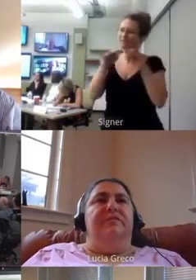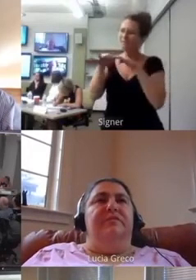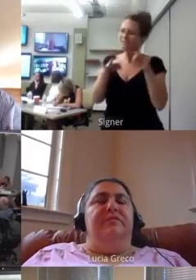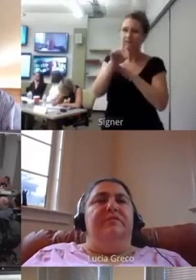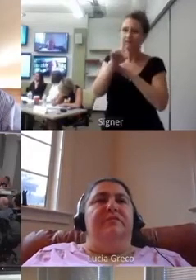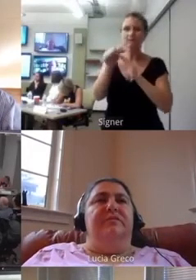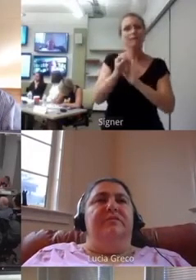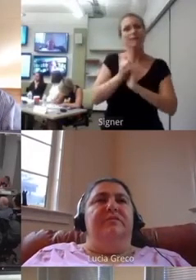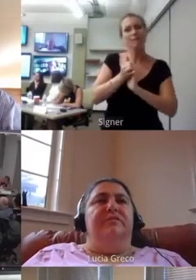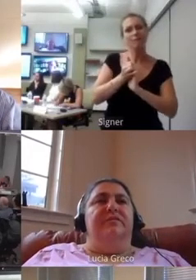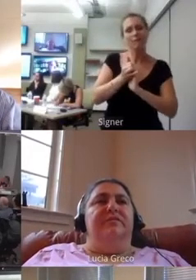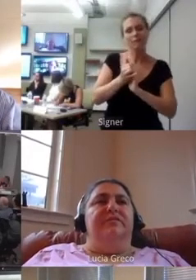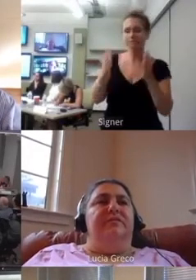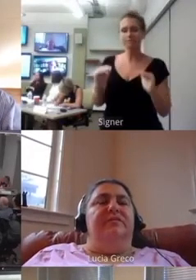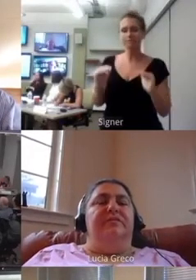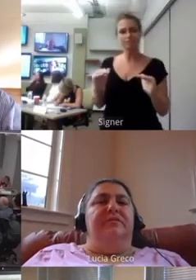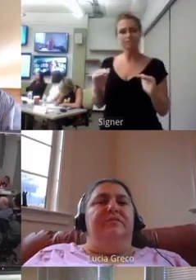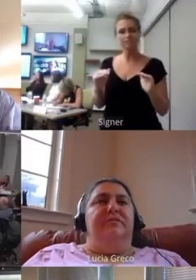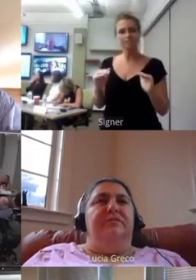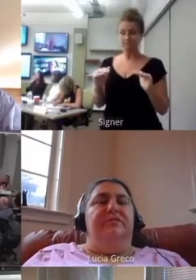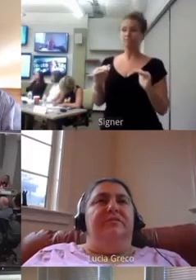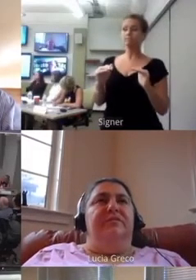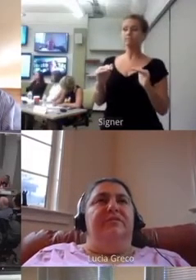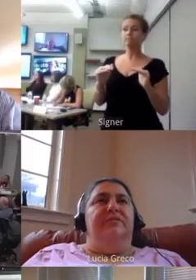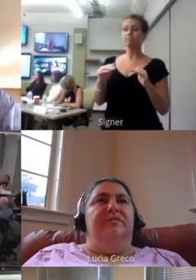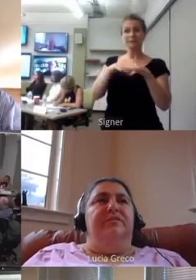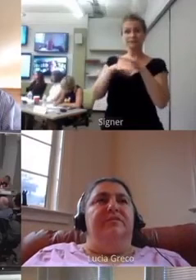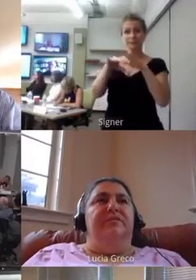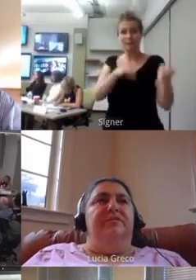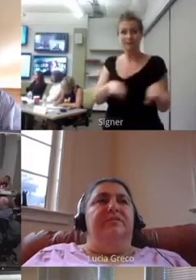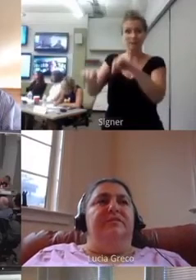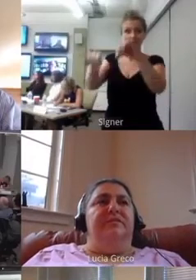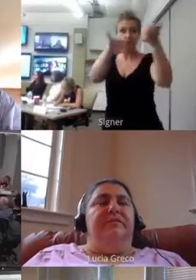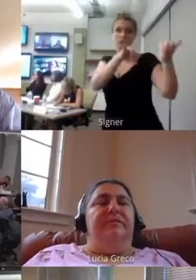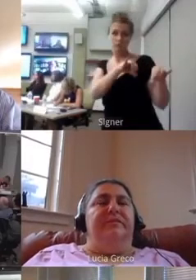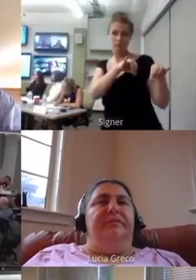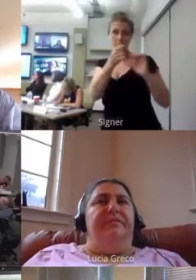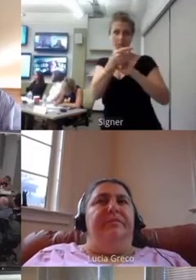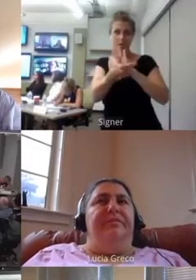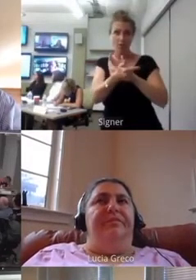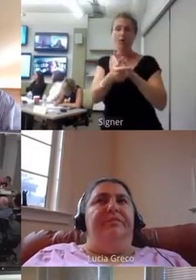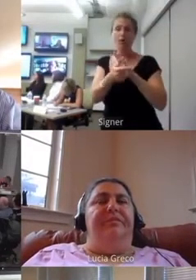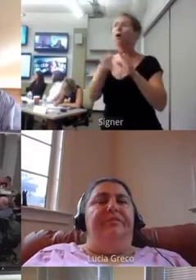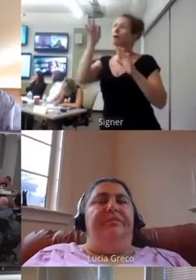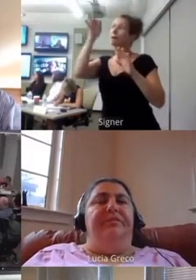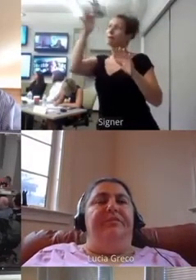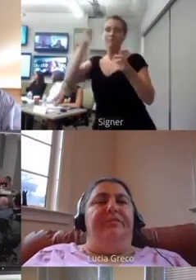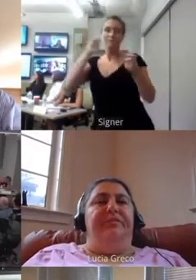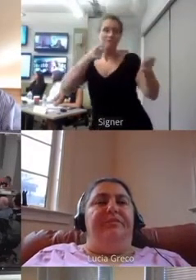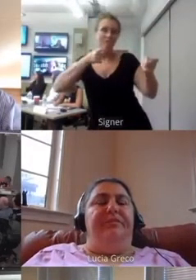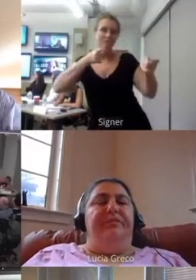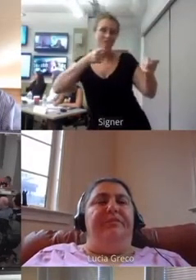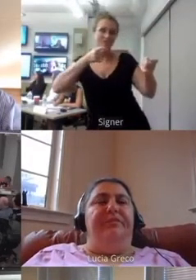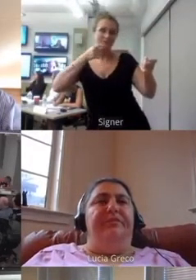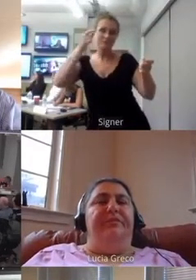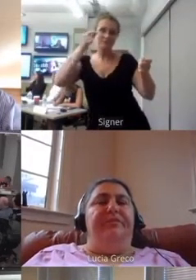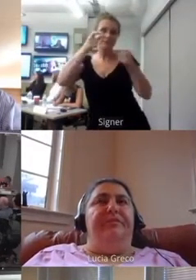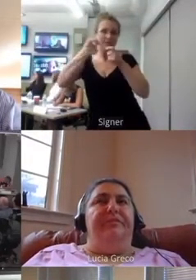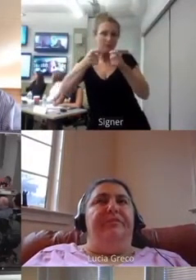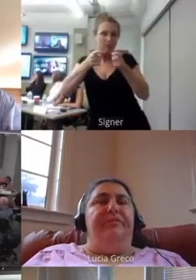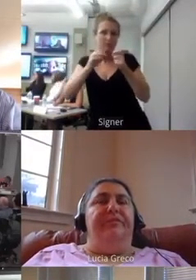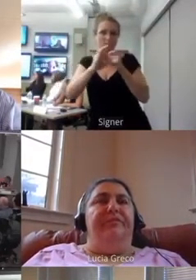do you make accessibility standards to govern federally regulated activities like banking,